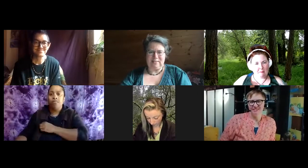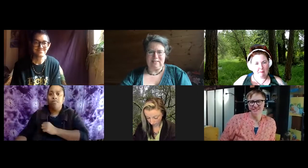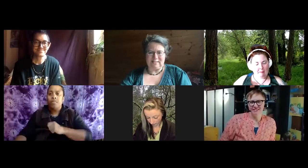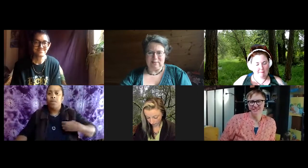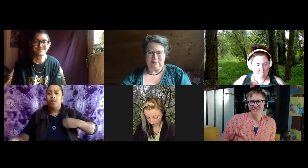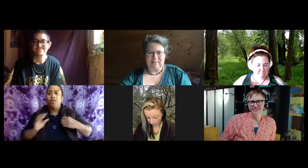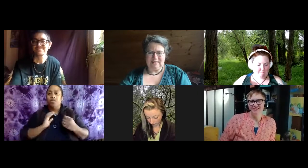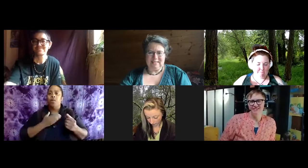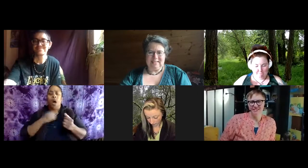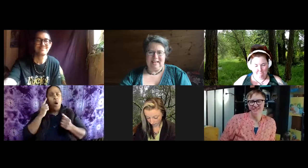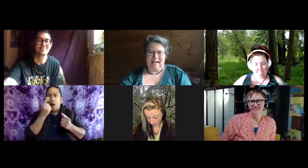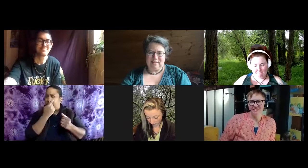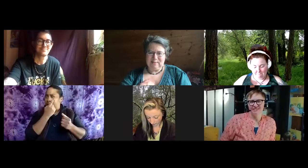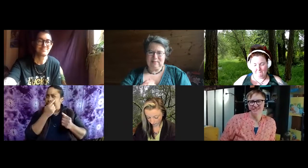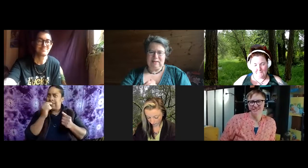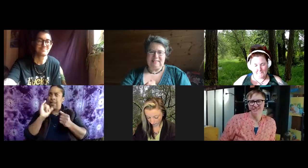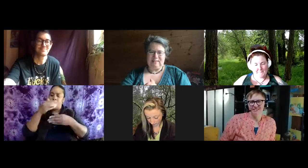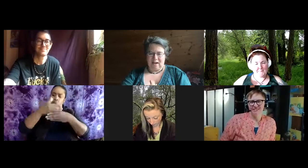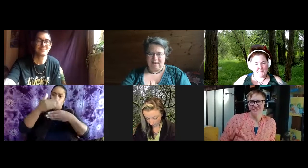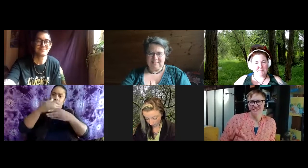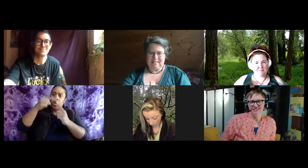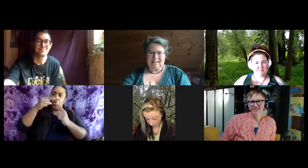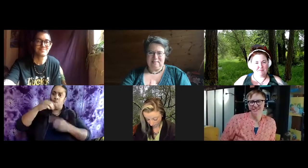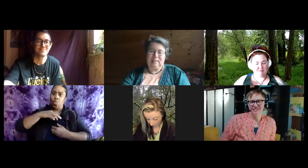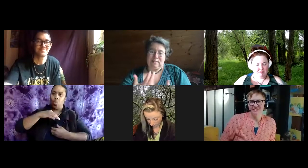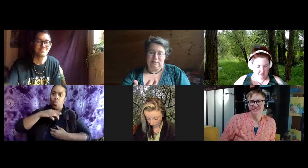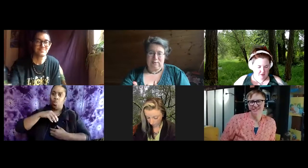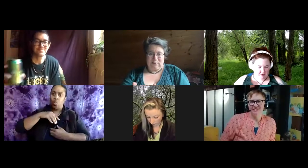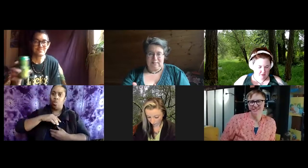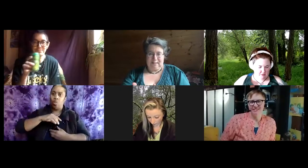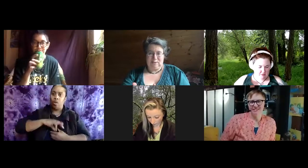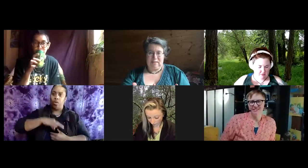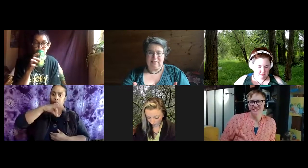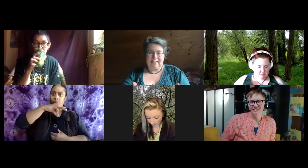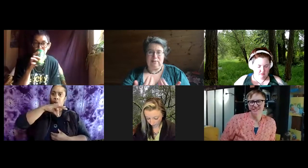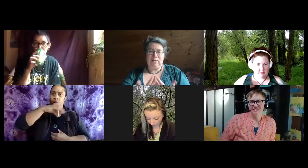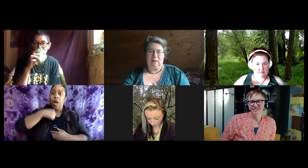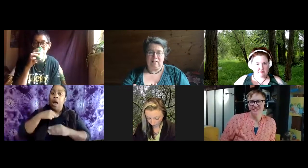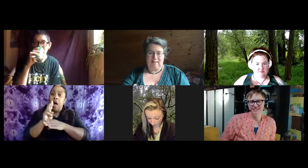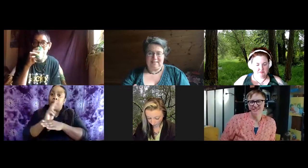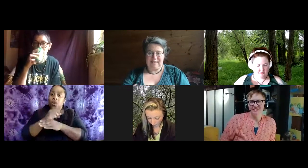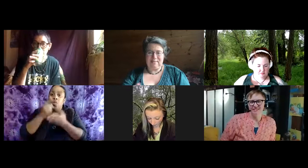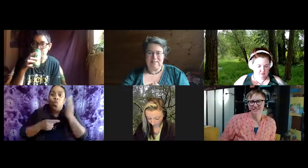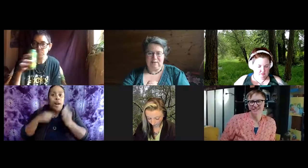are a window to the soul. I use what I see in your eyes to read your soul, to help translate